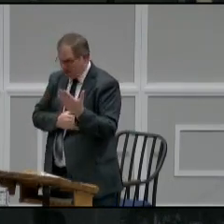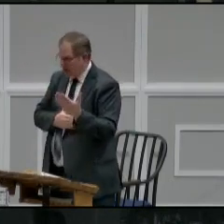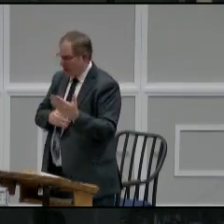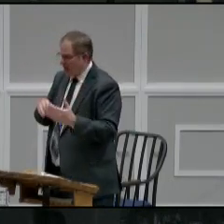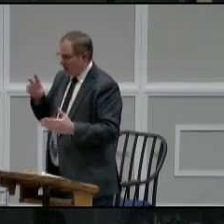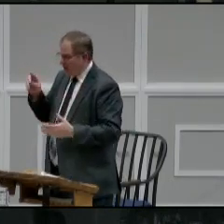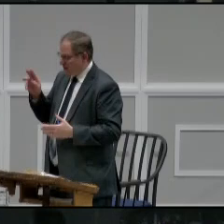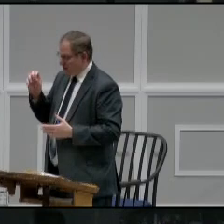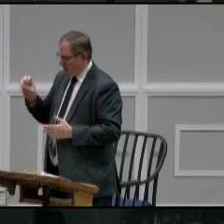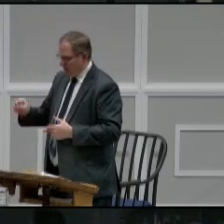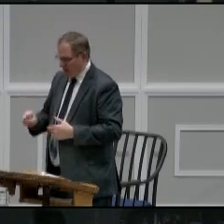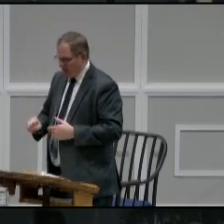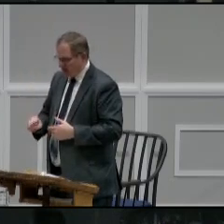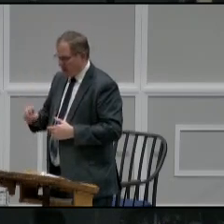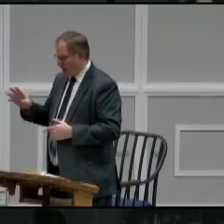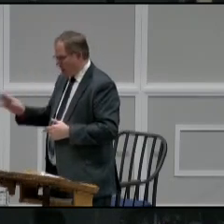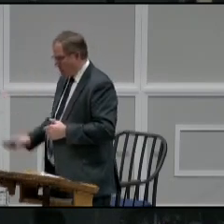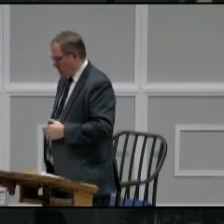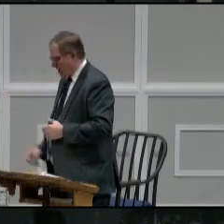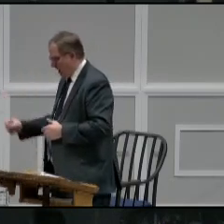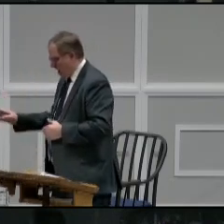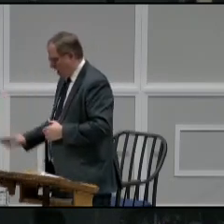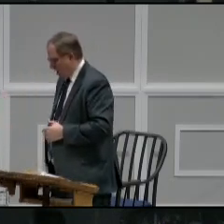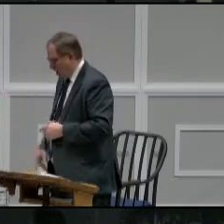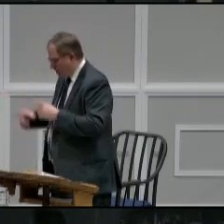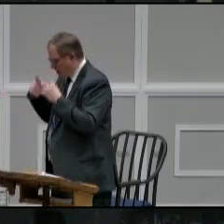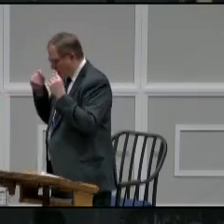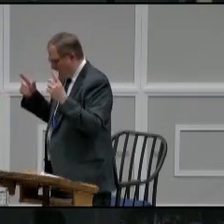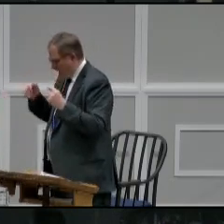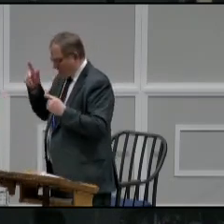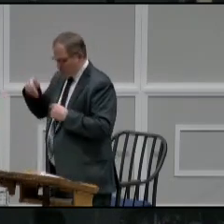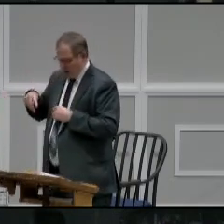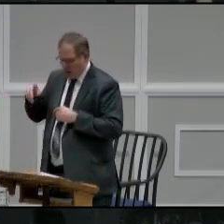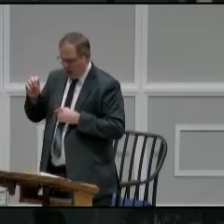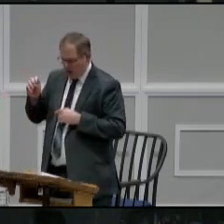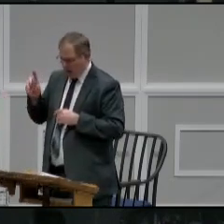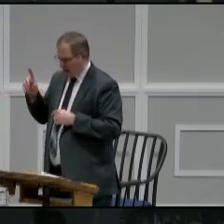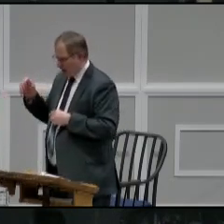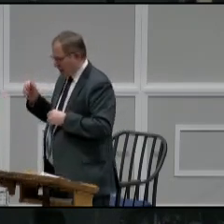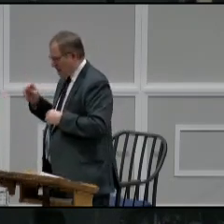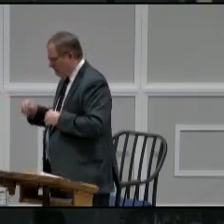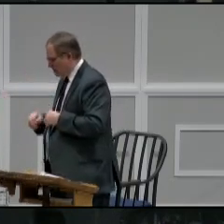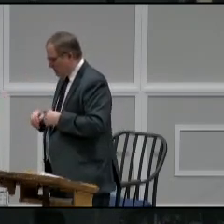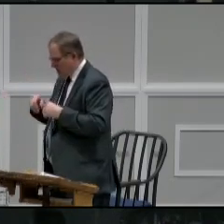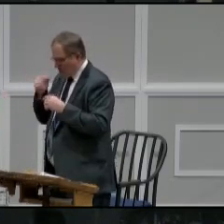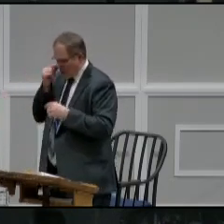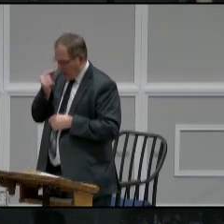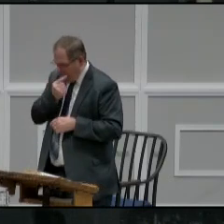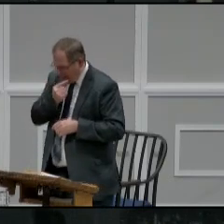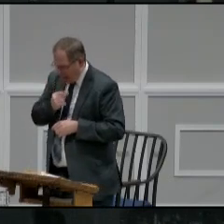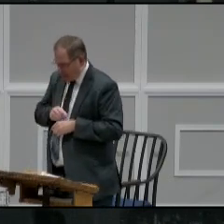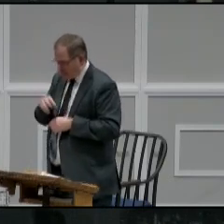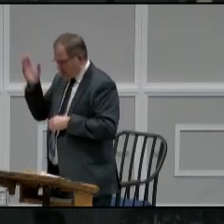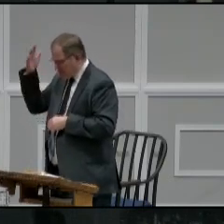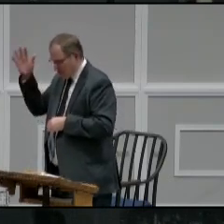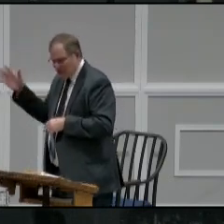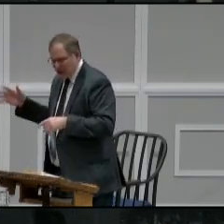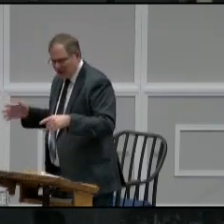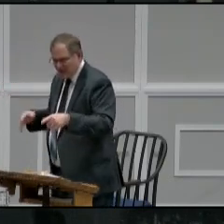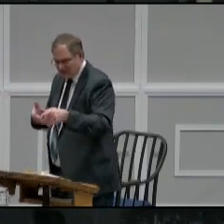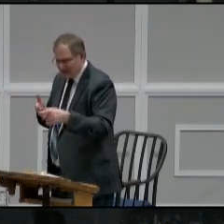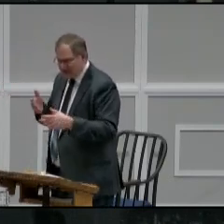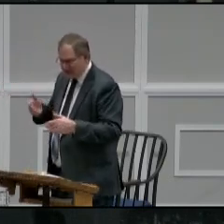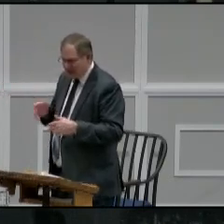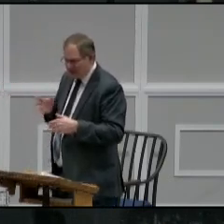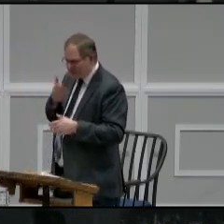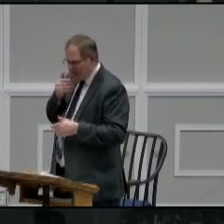Dust mites, dogs, cats, pollen, trees, grass, it's all trying to kill me. It's a lot better now. I had shots and